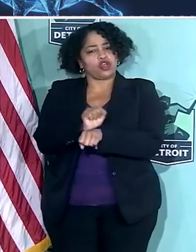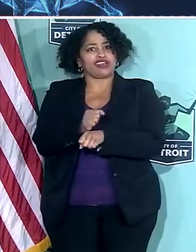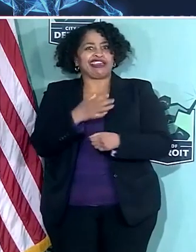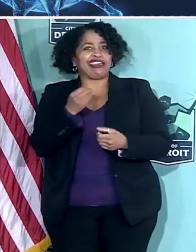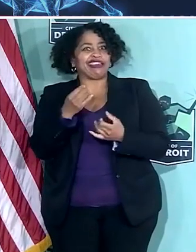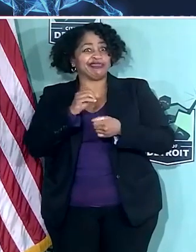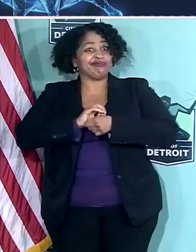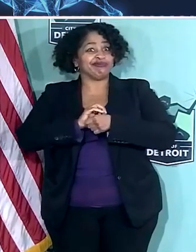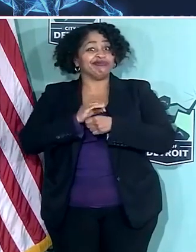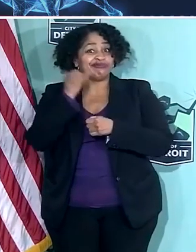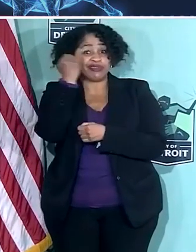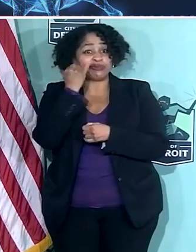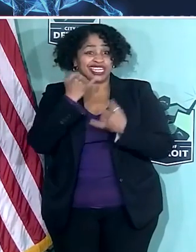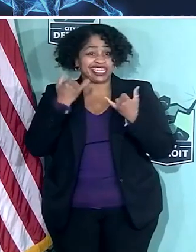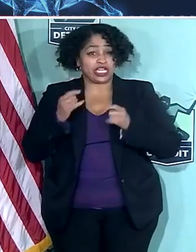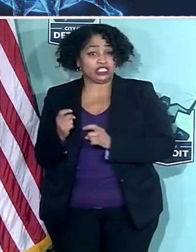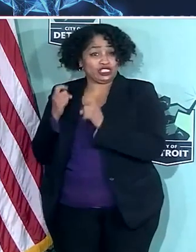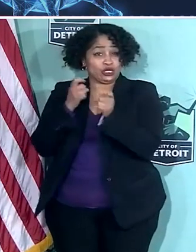is today donating